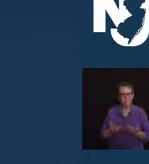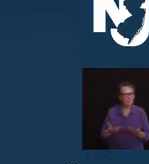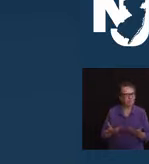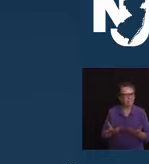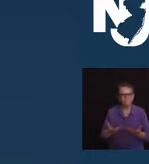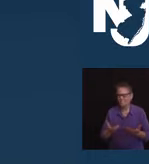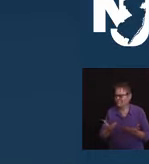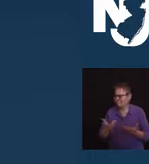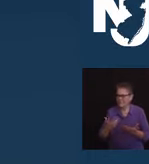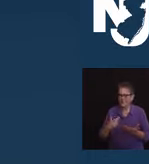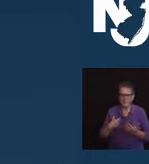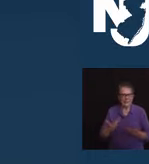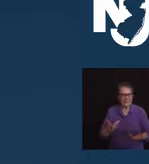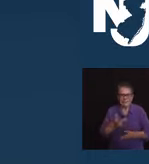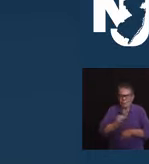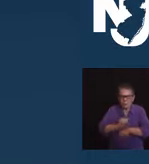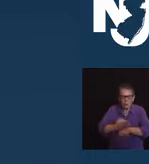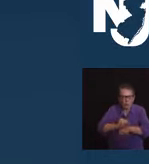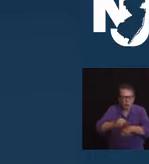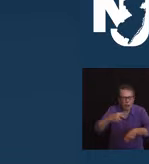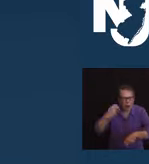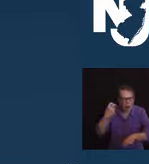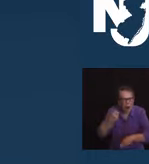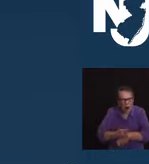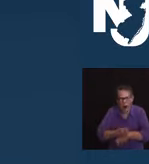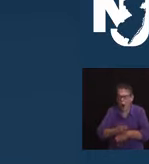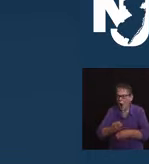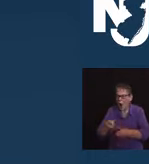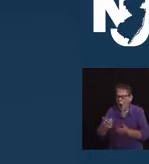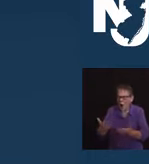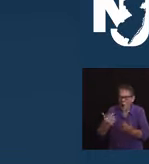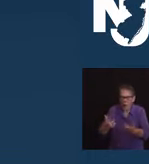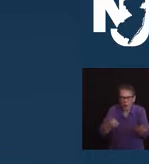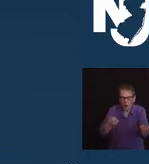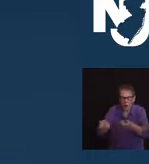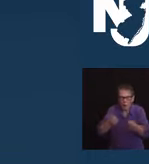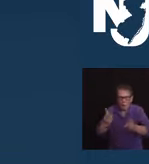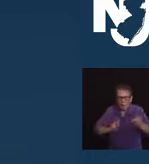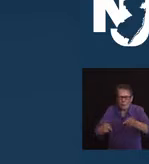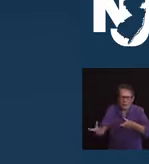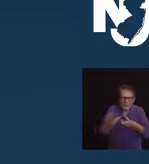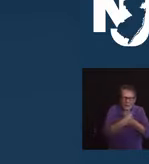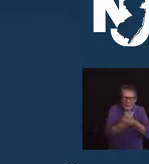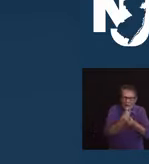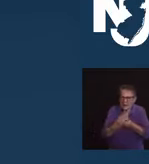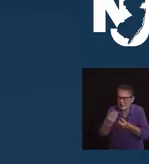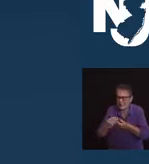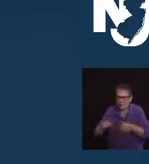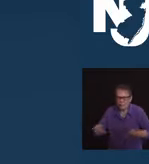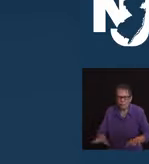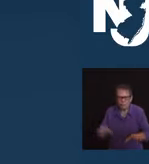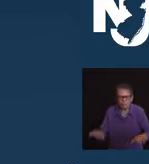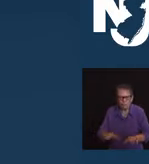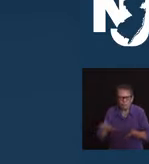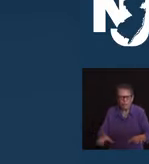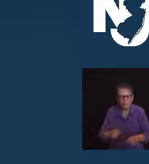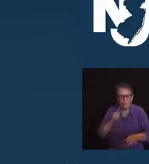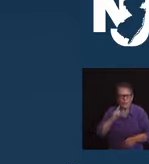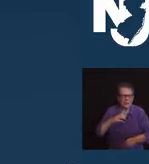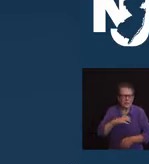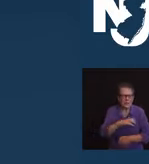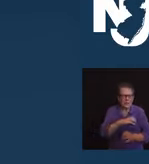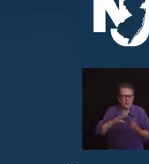day. He began his public service career, you ready for this, Pat, at the age of 19 by getting elected to the Piscataway Board